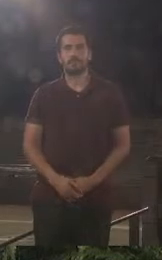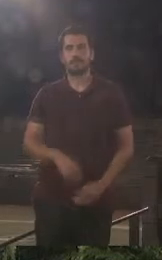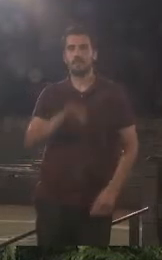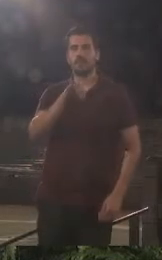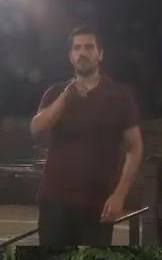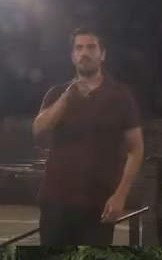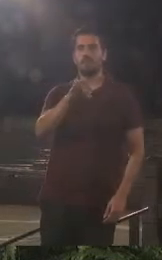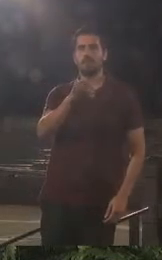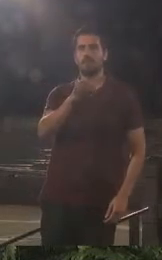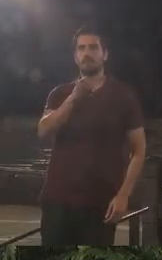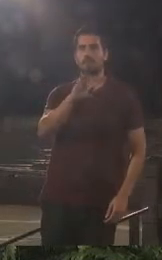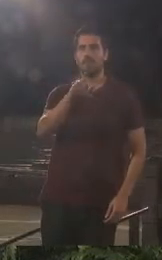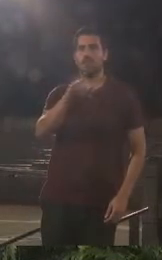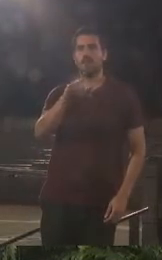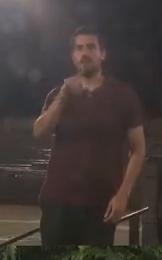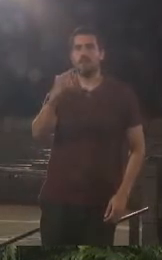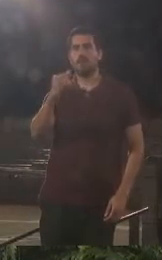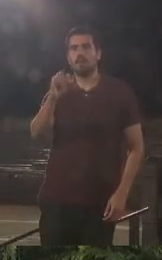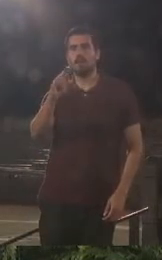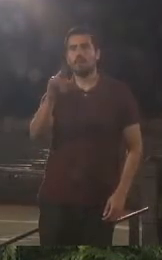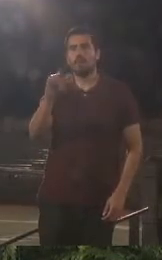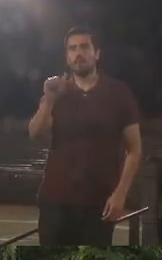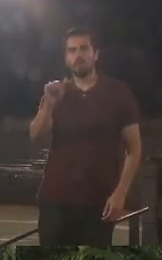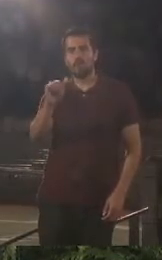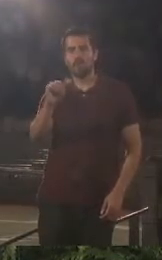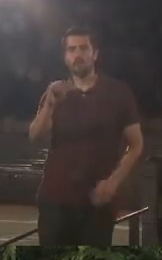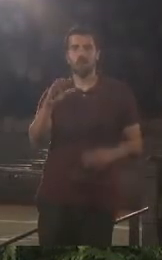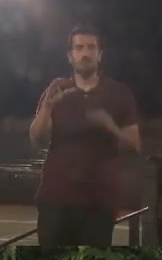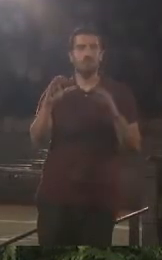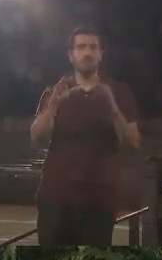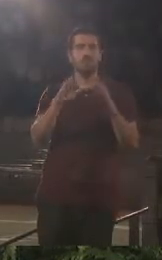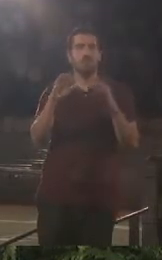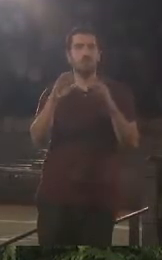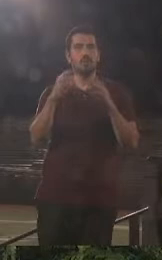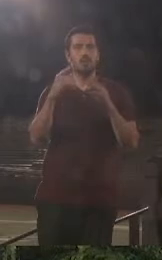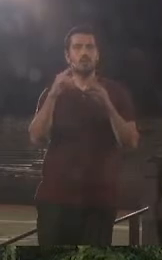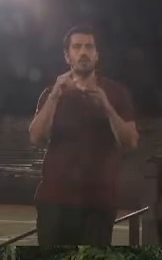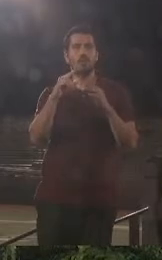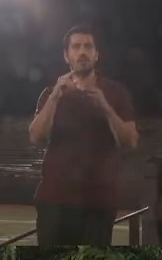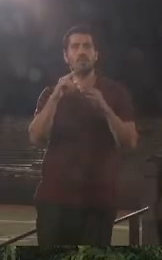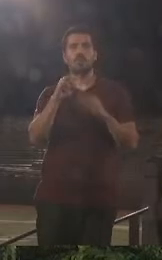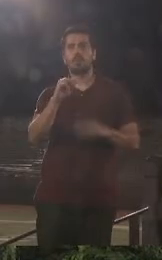Joanne Isabel Garza earned a certification in knowledge-based floral skills.